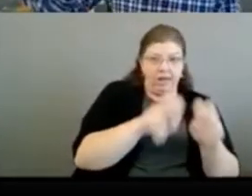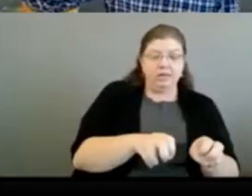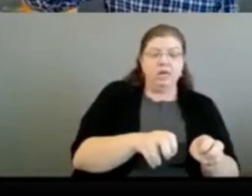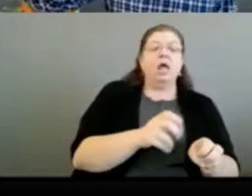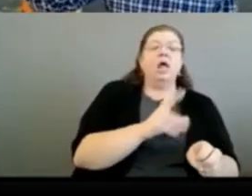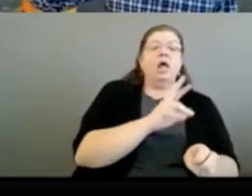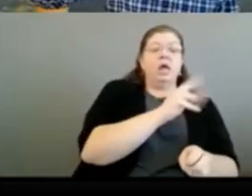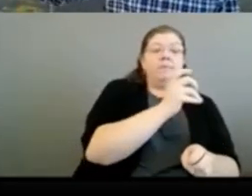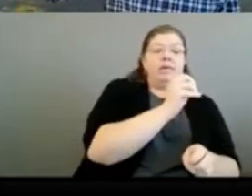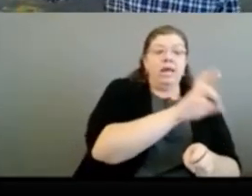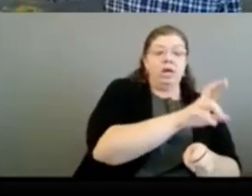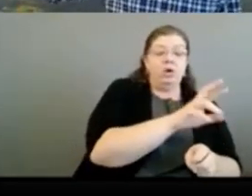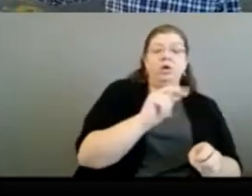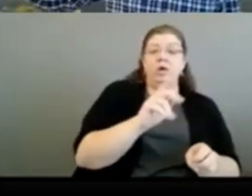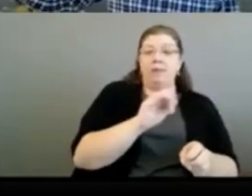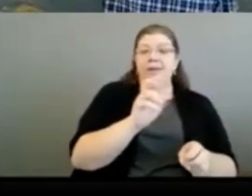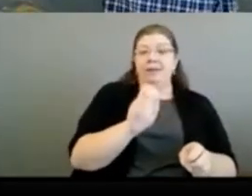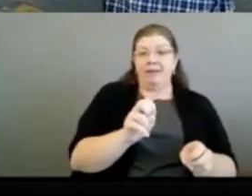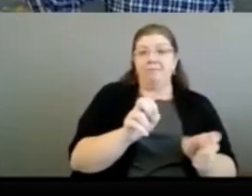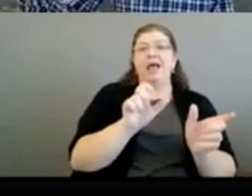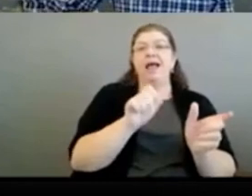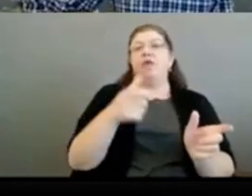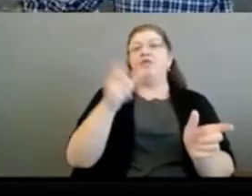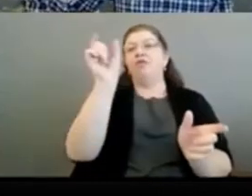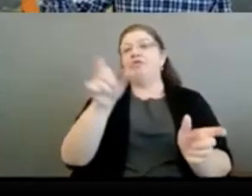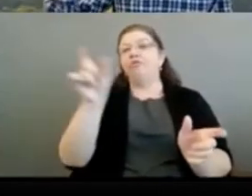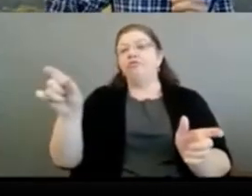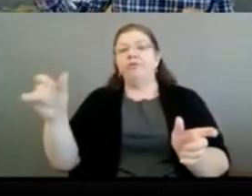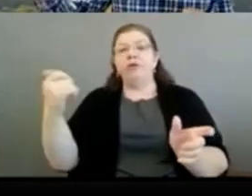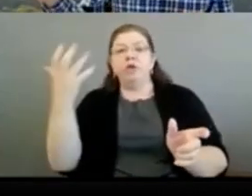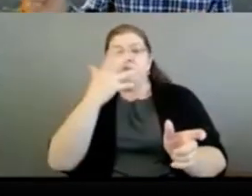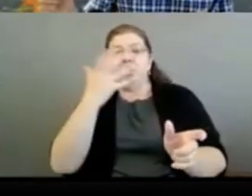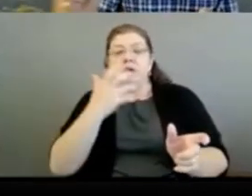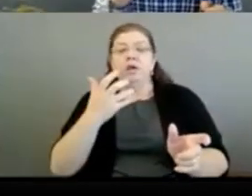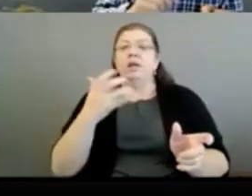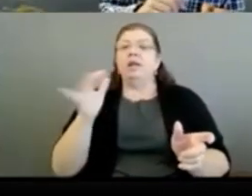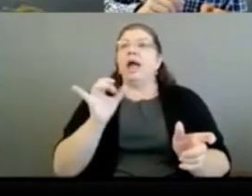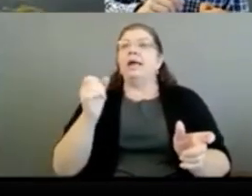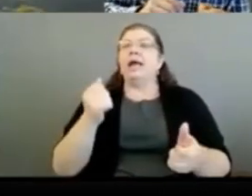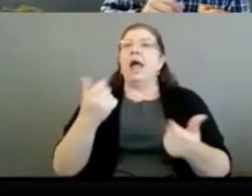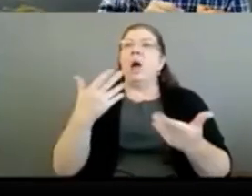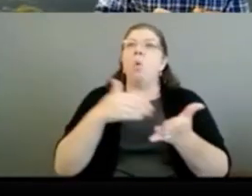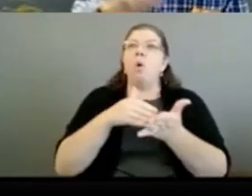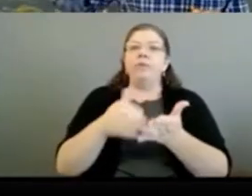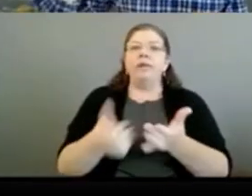nominee, for other edge-related characteristics. So that could be a variable for how many times a